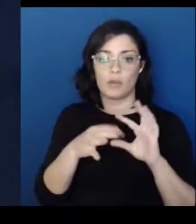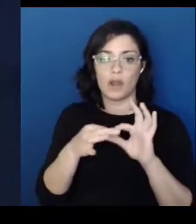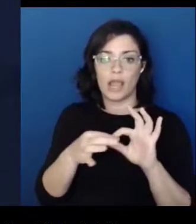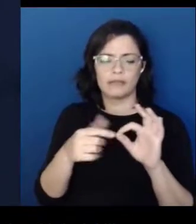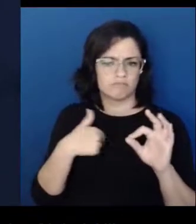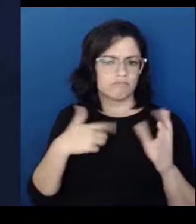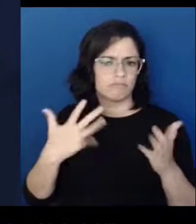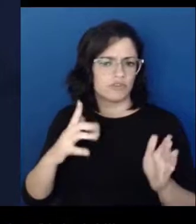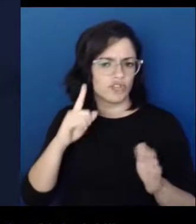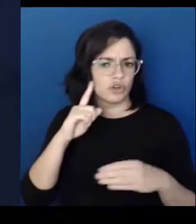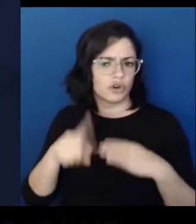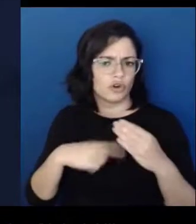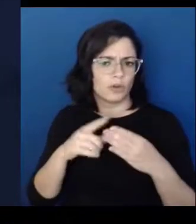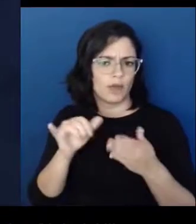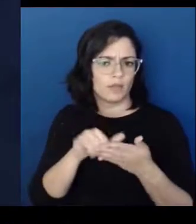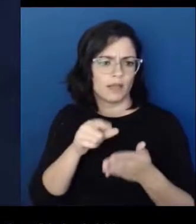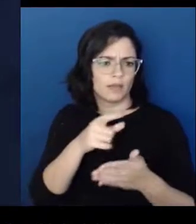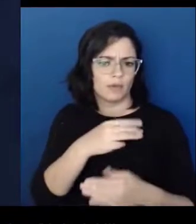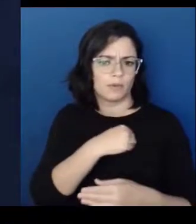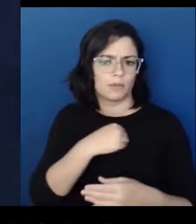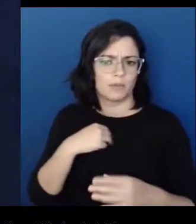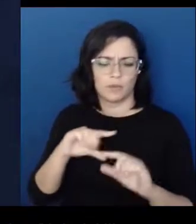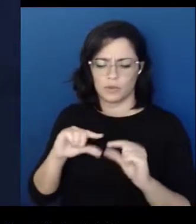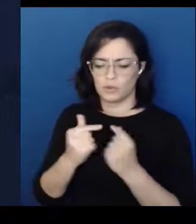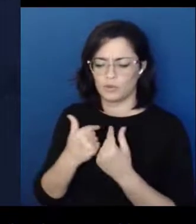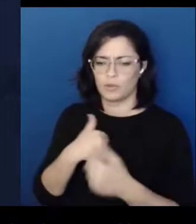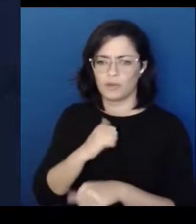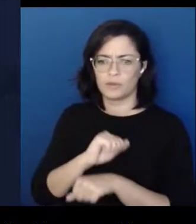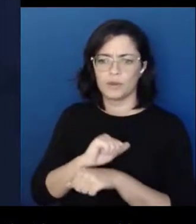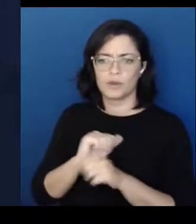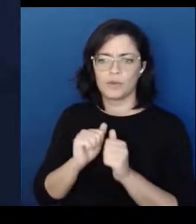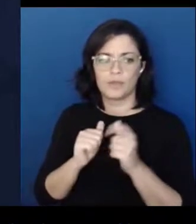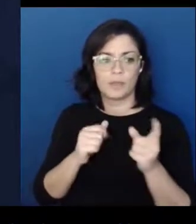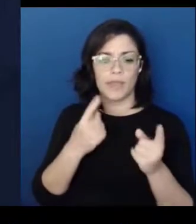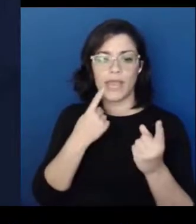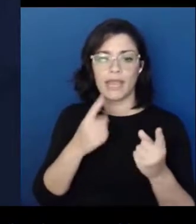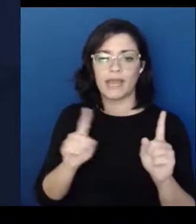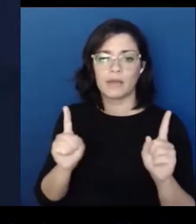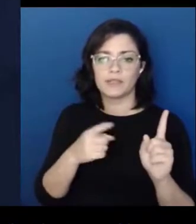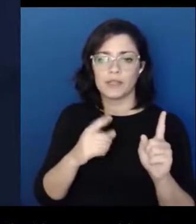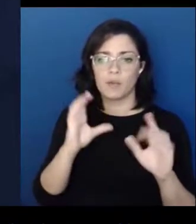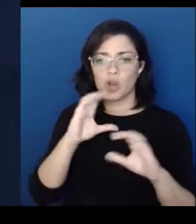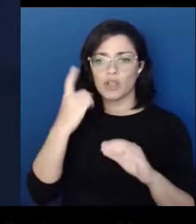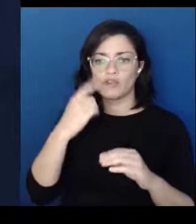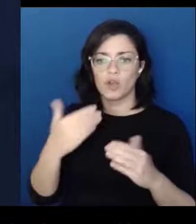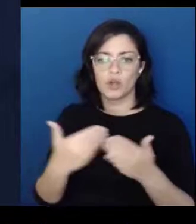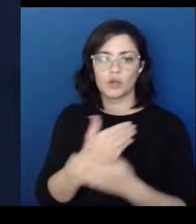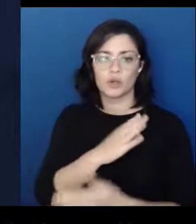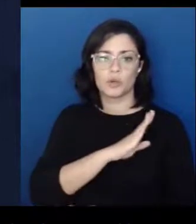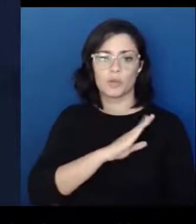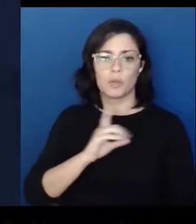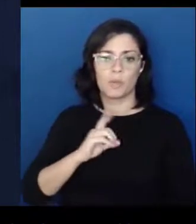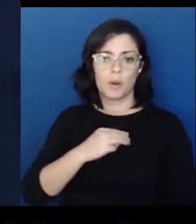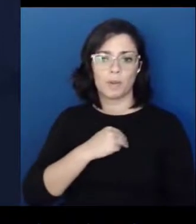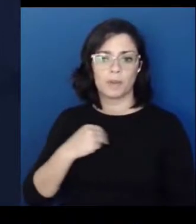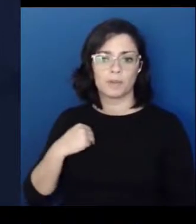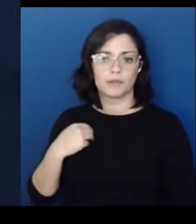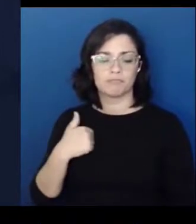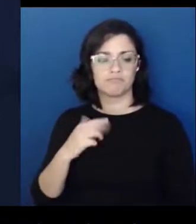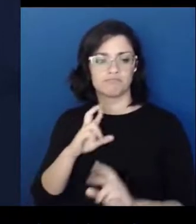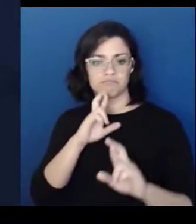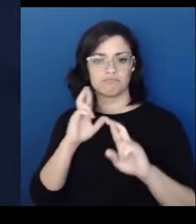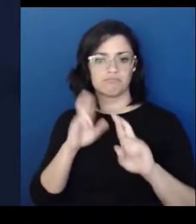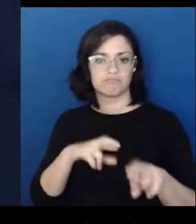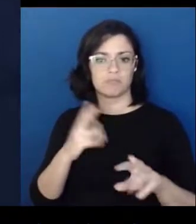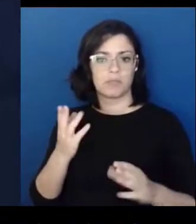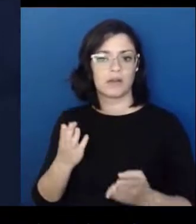with, and they announced through LinkedIn that they were looking for new board members. I responded by nominating myself,